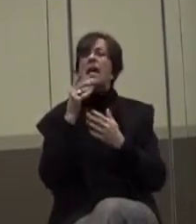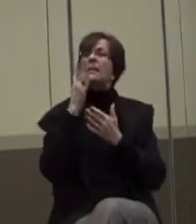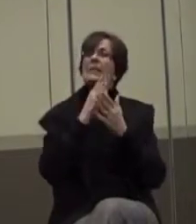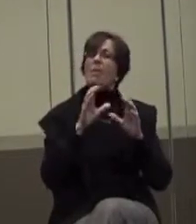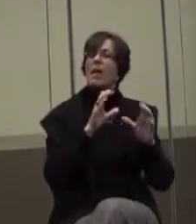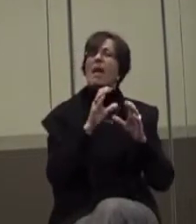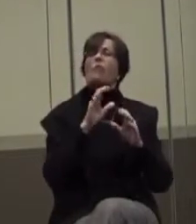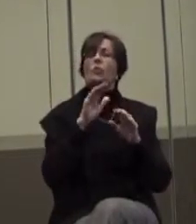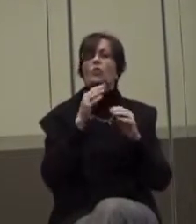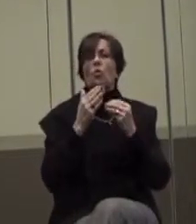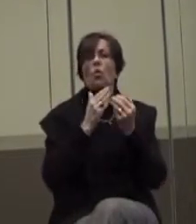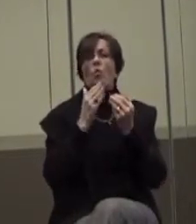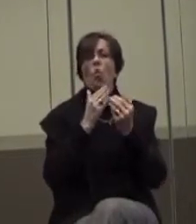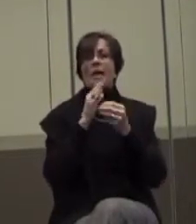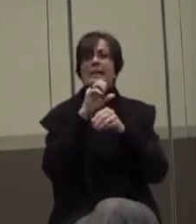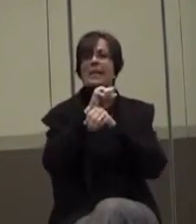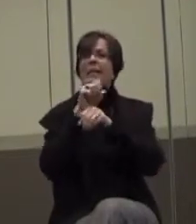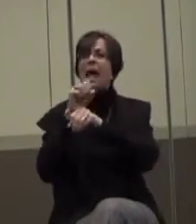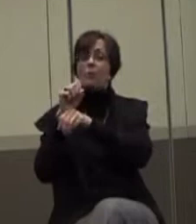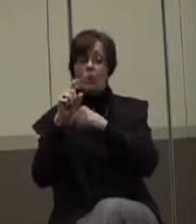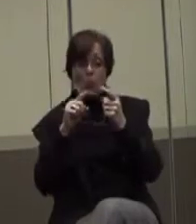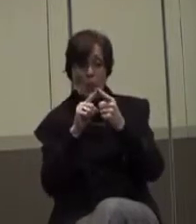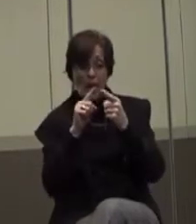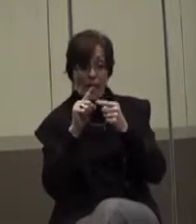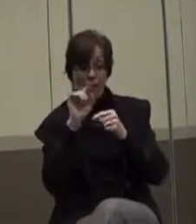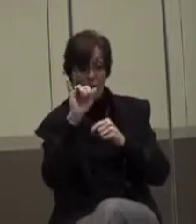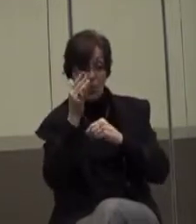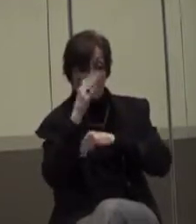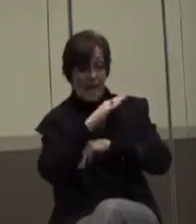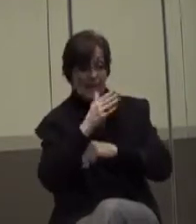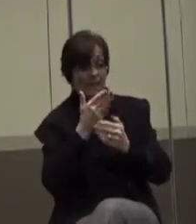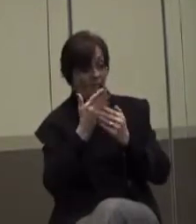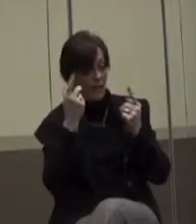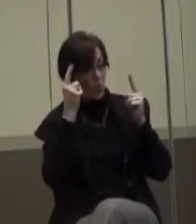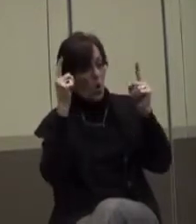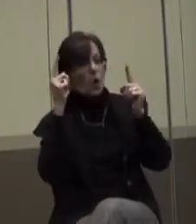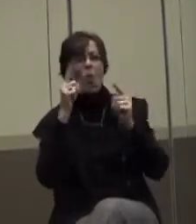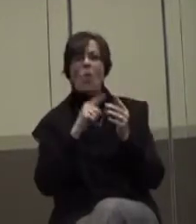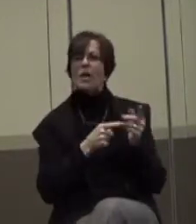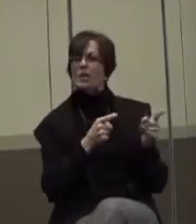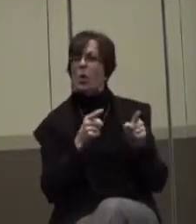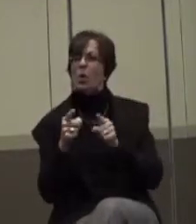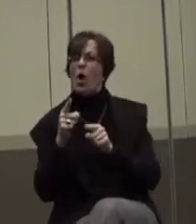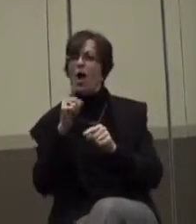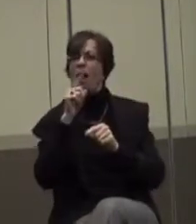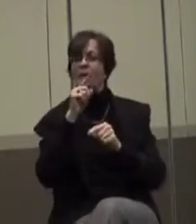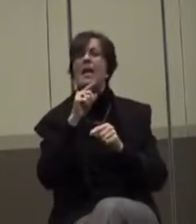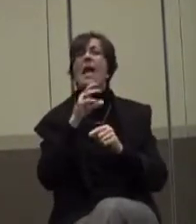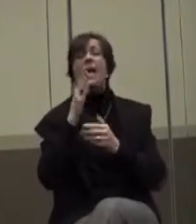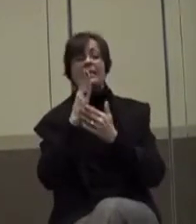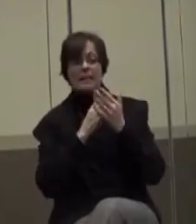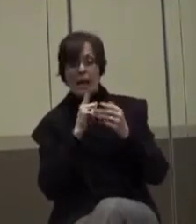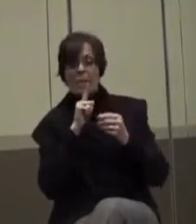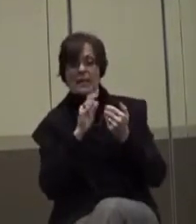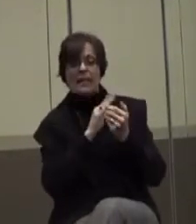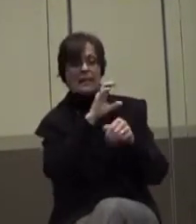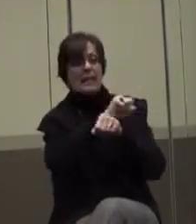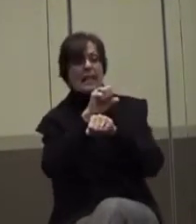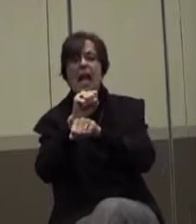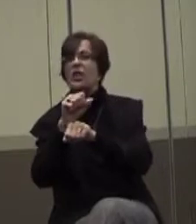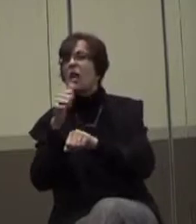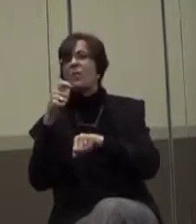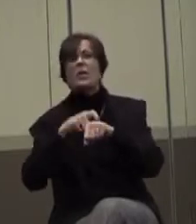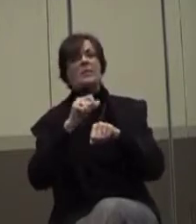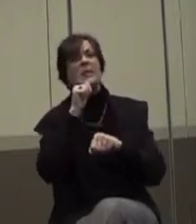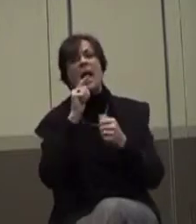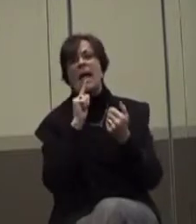behaviors are easier to capture. So the days that things work, what's going on those days? And some kids it's very easy to catch that. Sometimes it's not so easy to